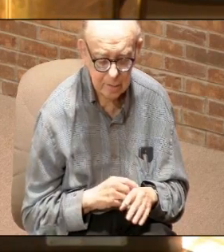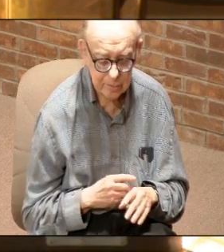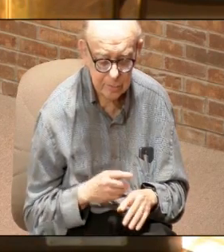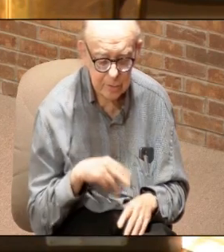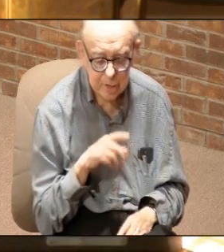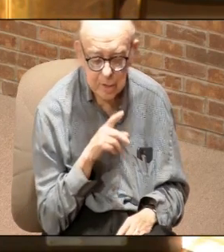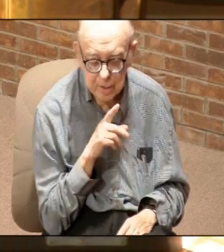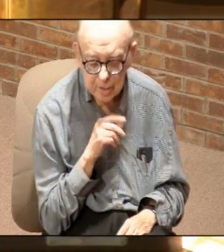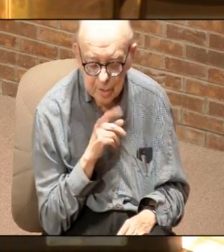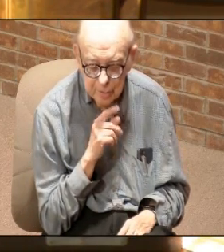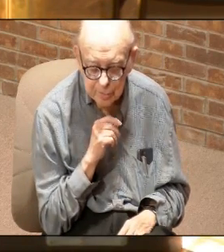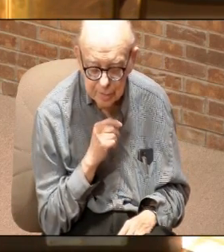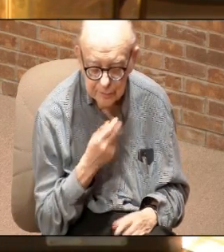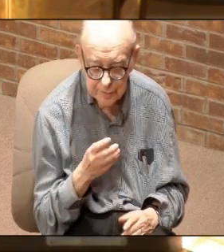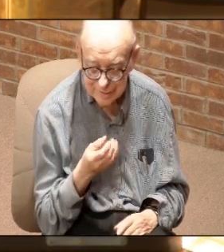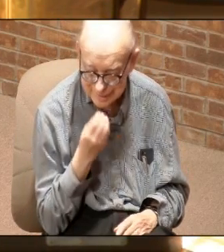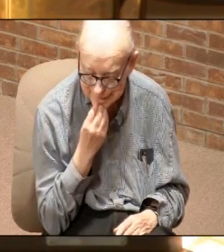eaten,